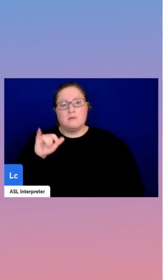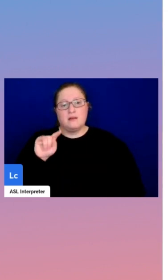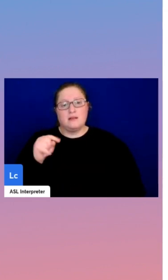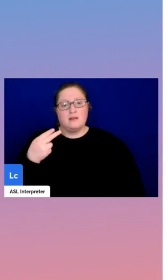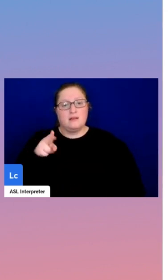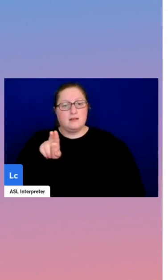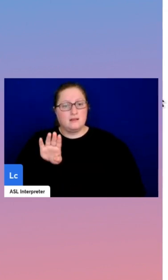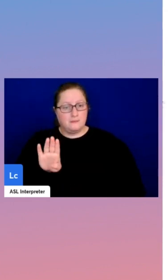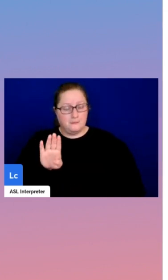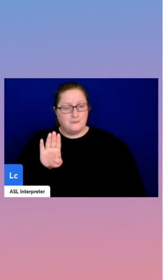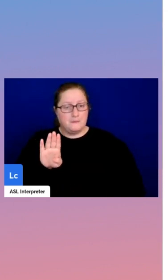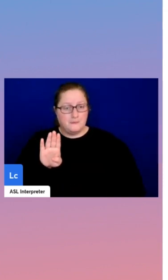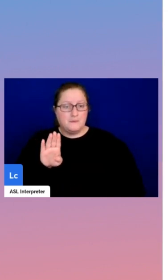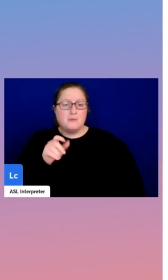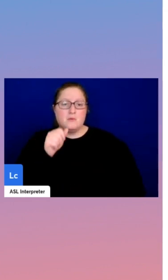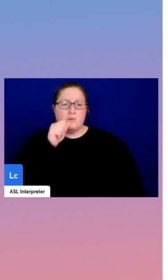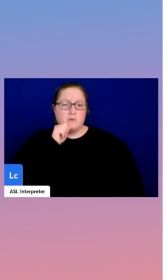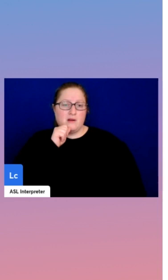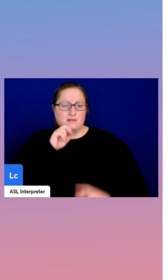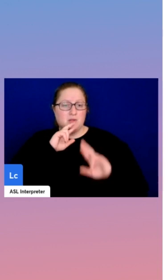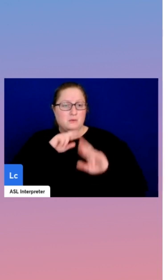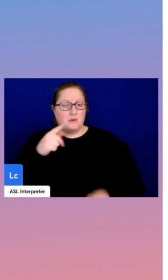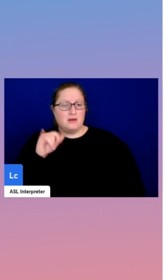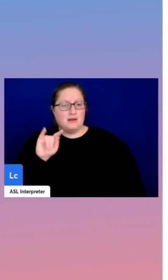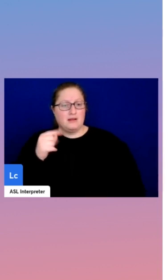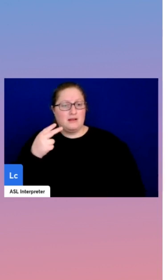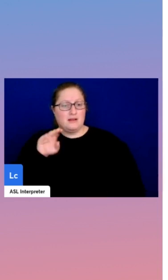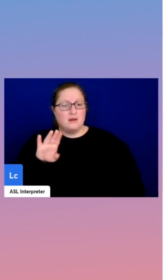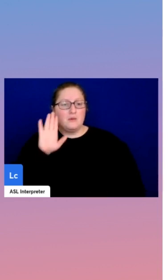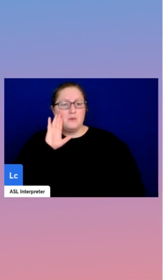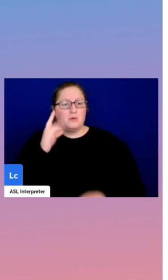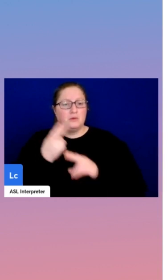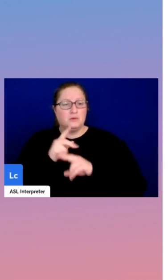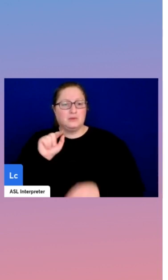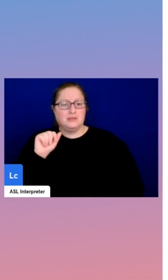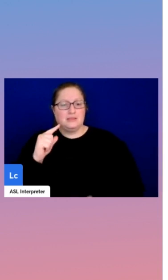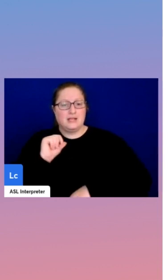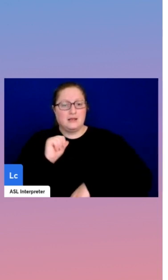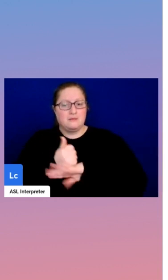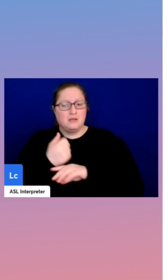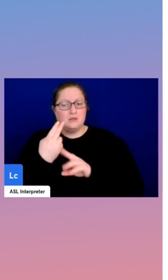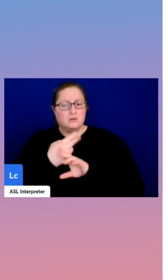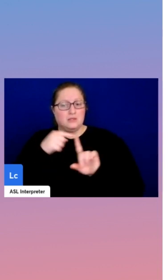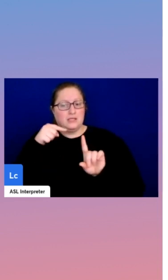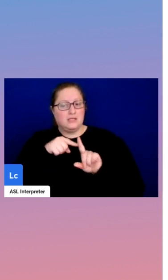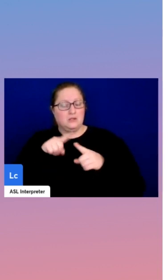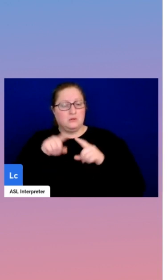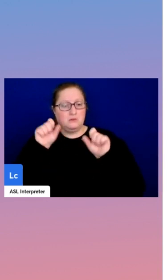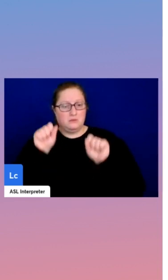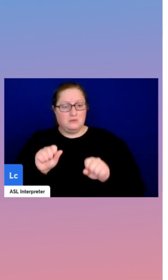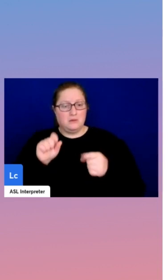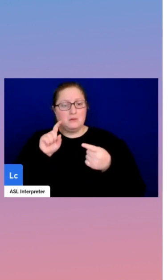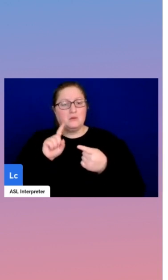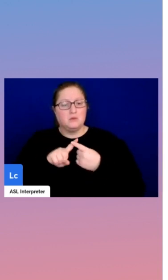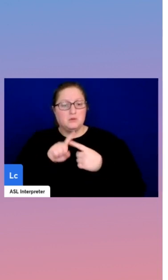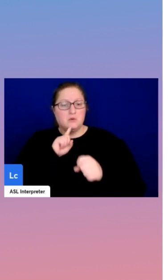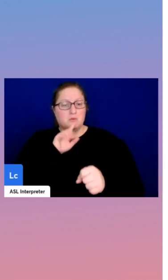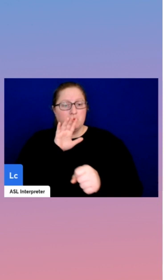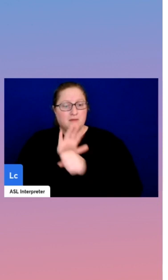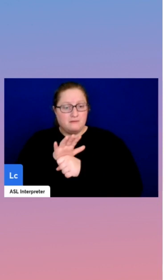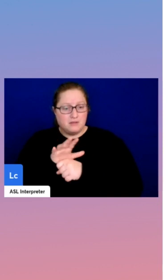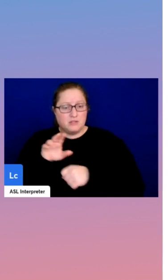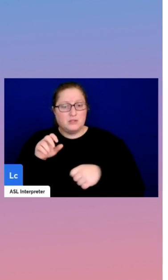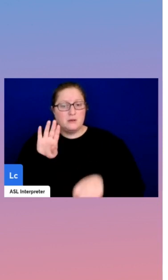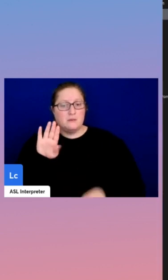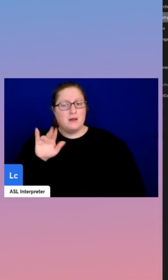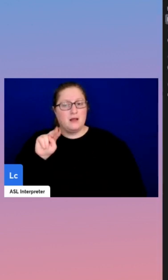from my private repo on GitHub. I will use tag based, and I will select this module to be able to be provisioned via no-code provisioning.